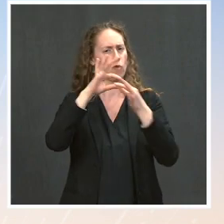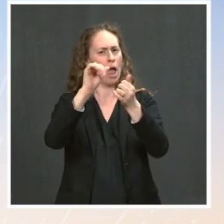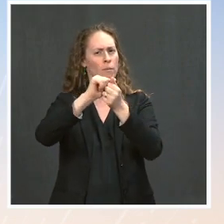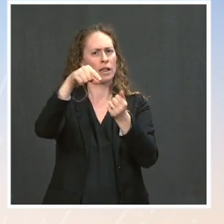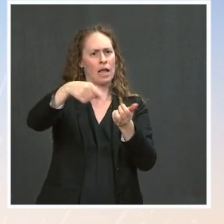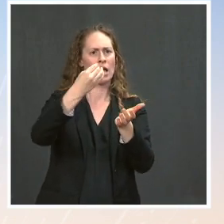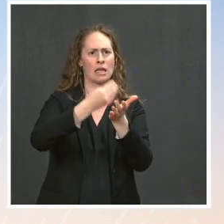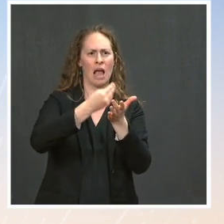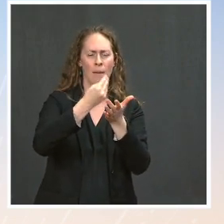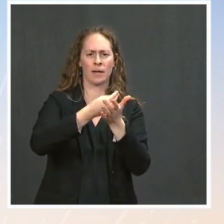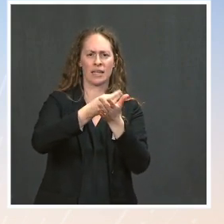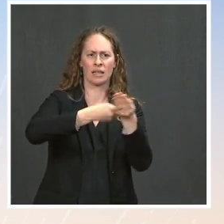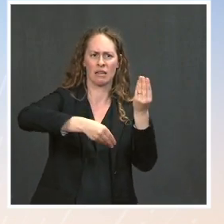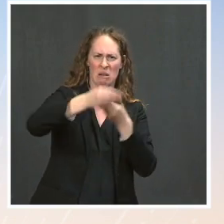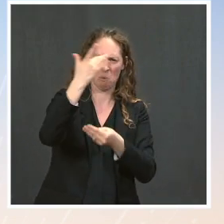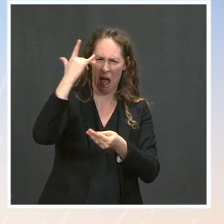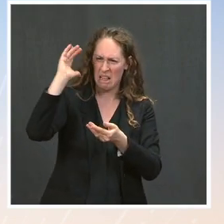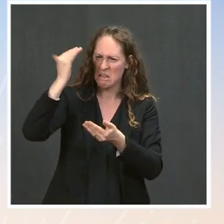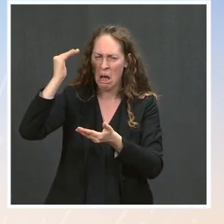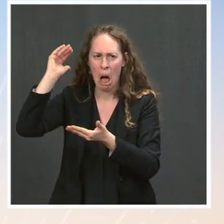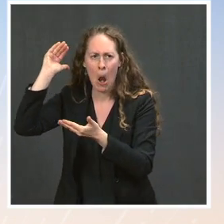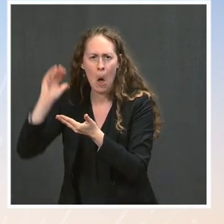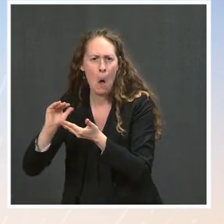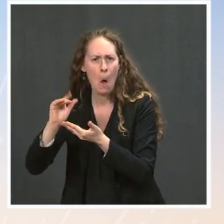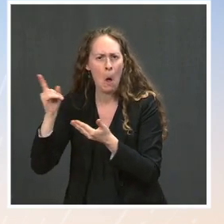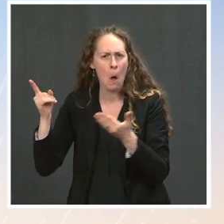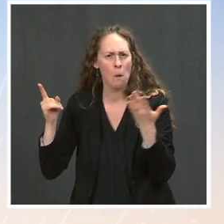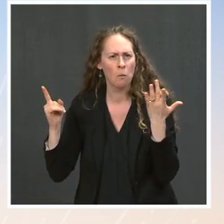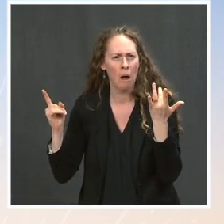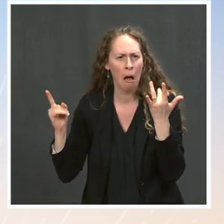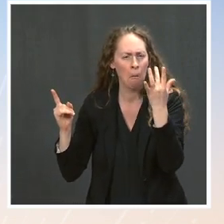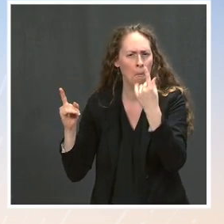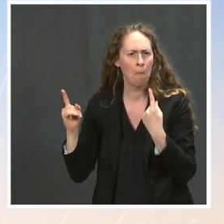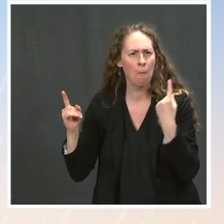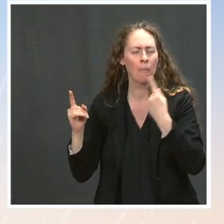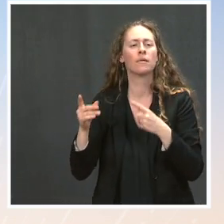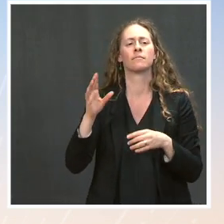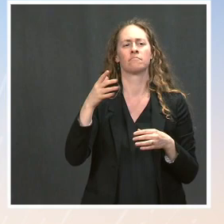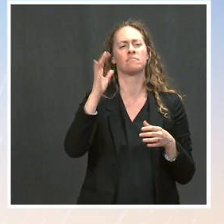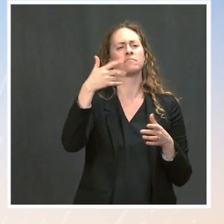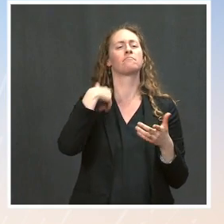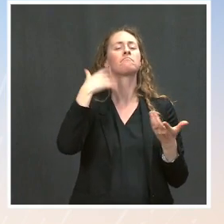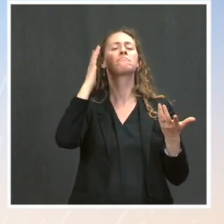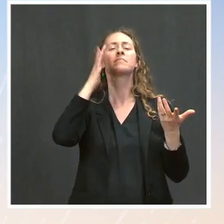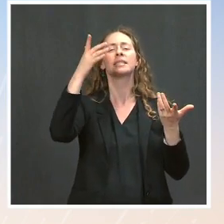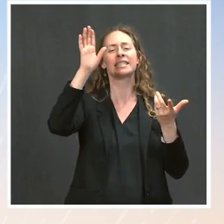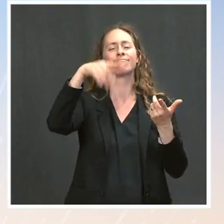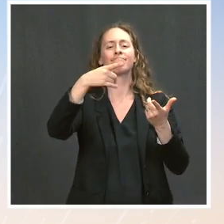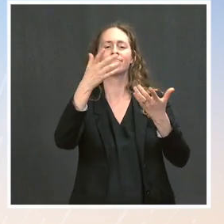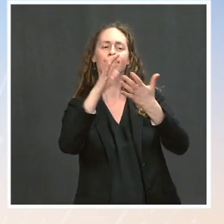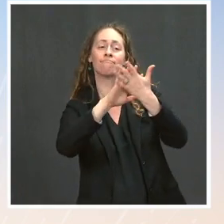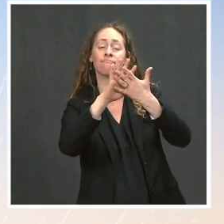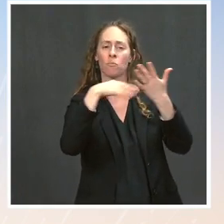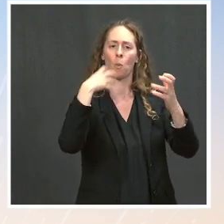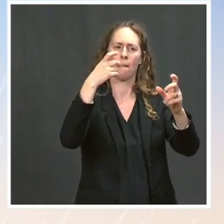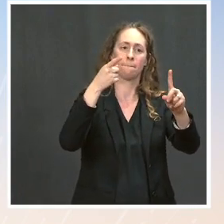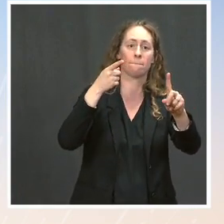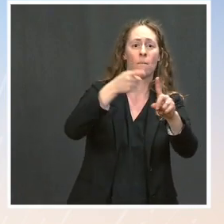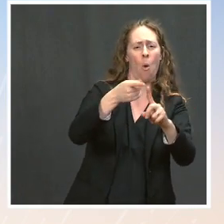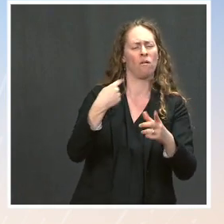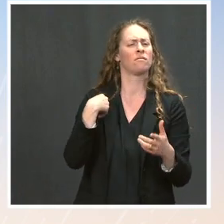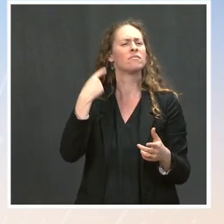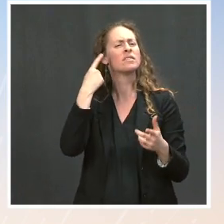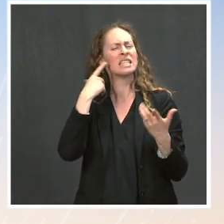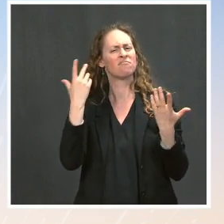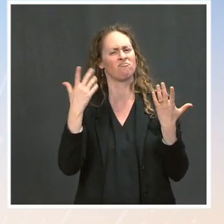there were a bunch of polls over the weekend. I know you're asking about yours specifically, but there are also some very positive signs about the